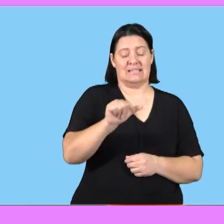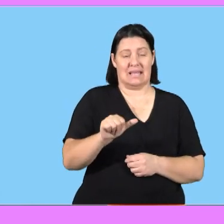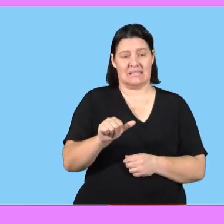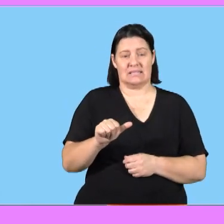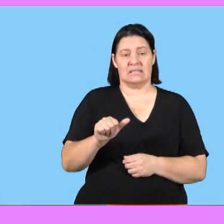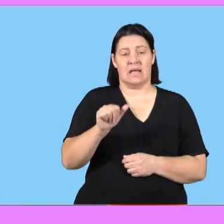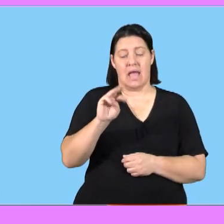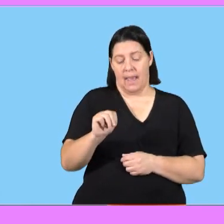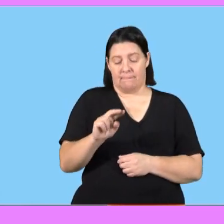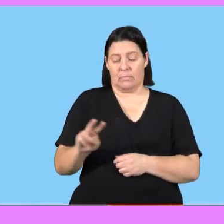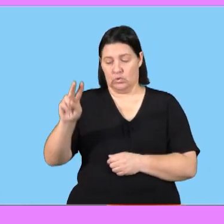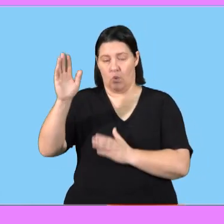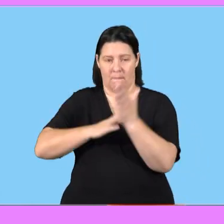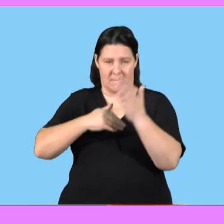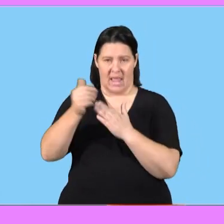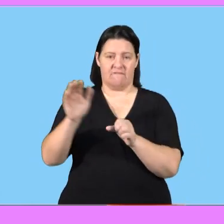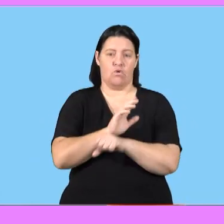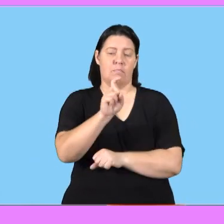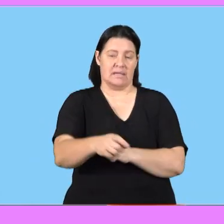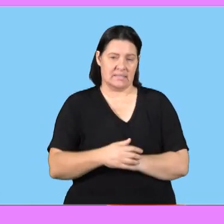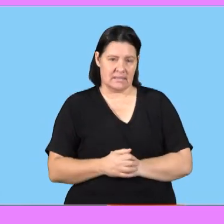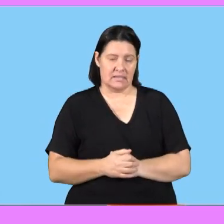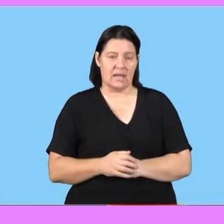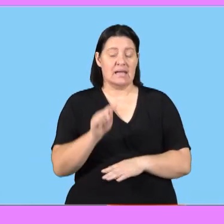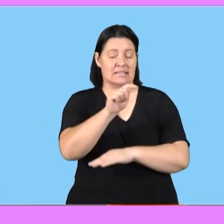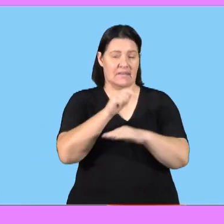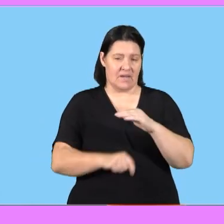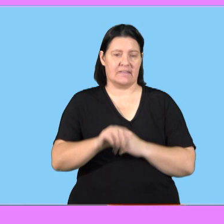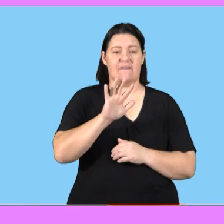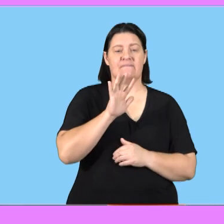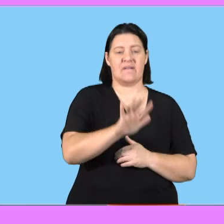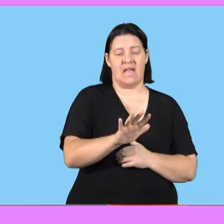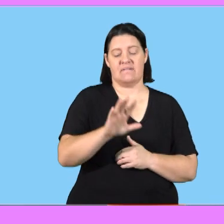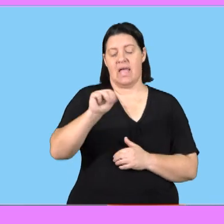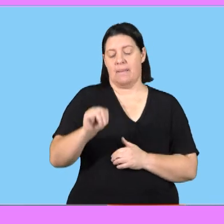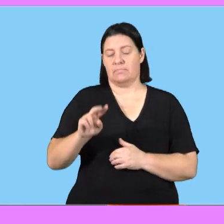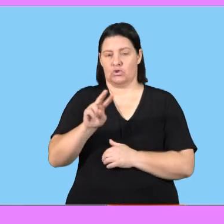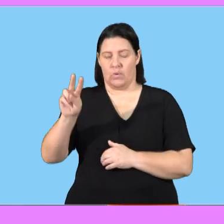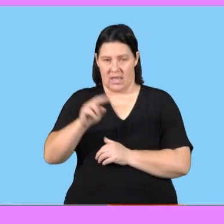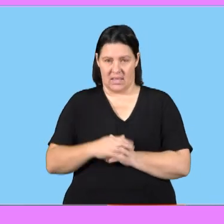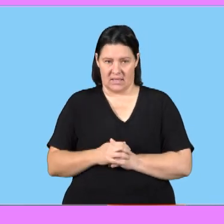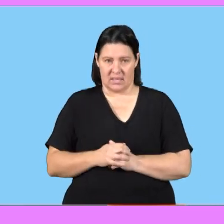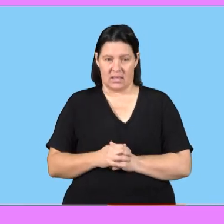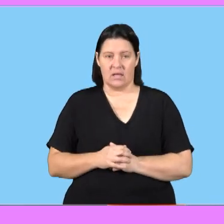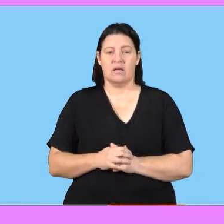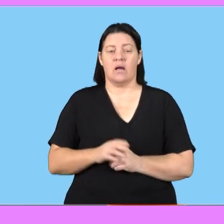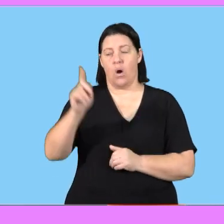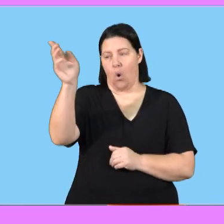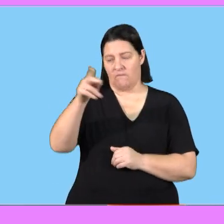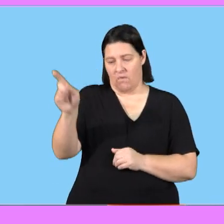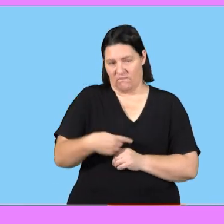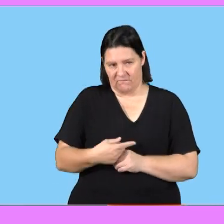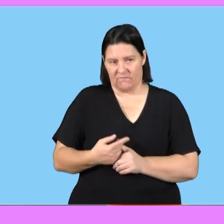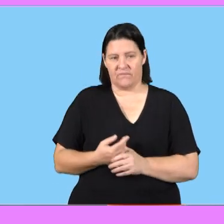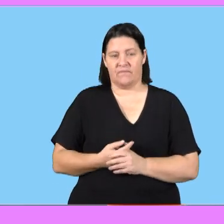square meters to be painted. Then we can divide it by 5 square meters, then square meter